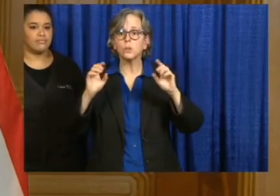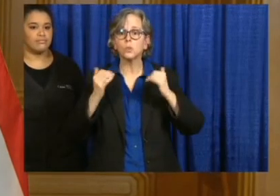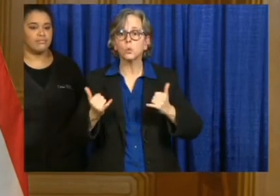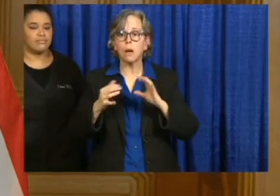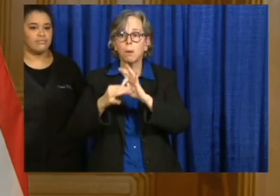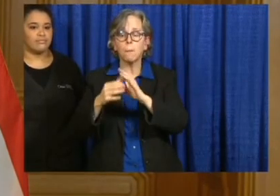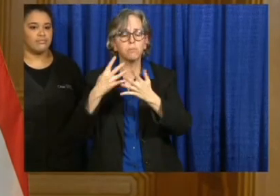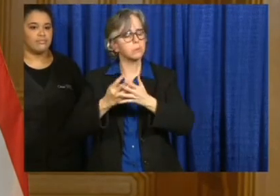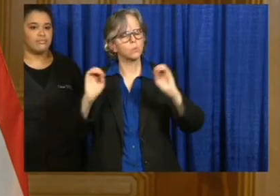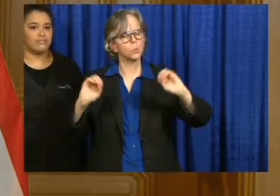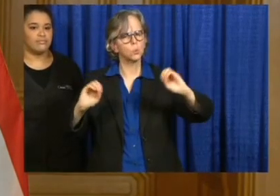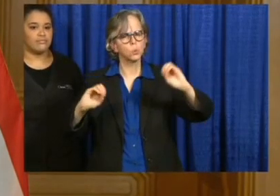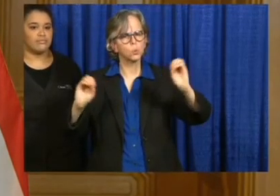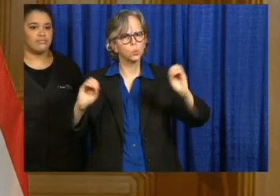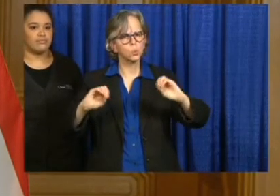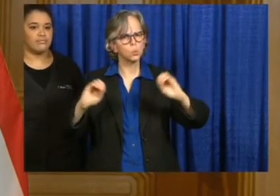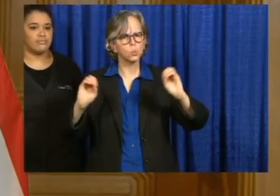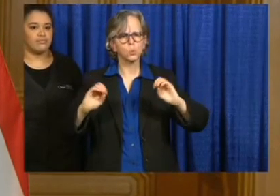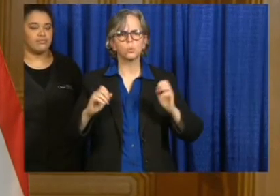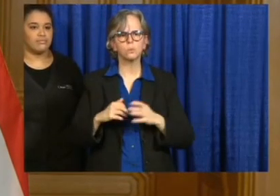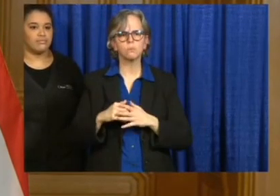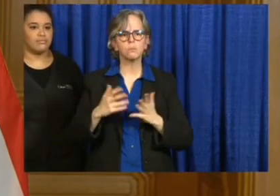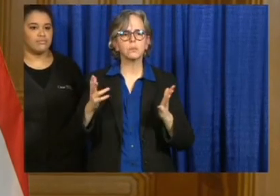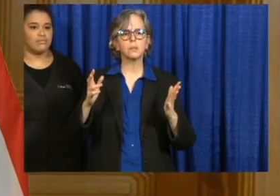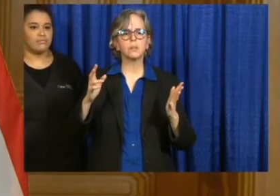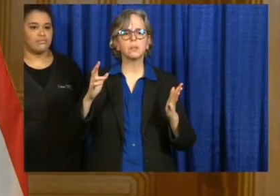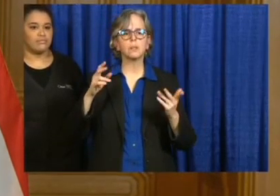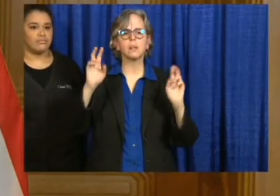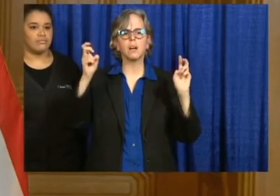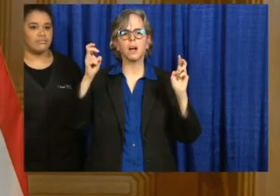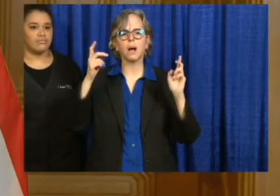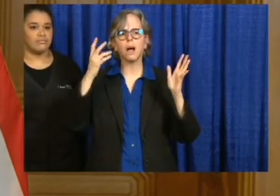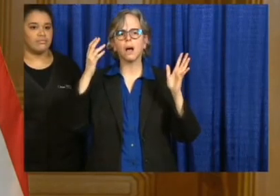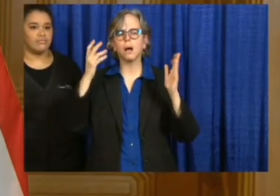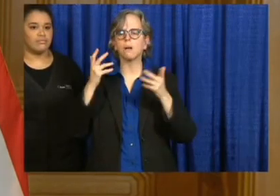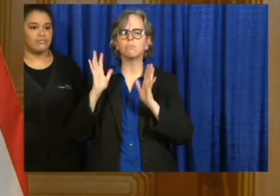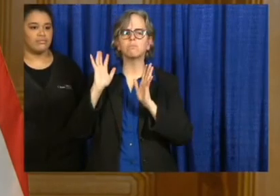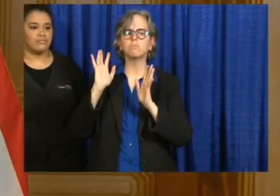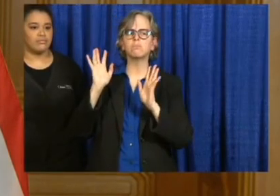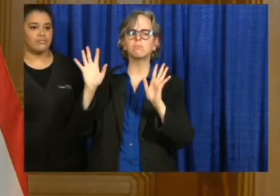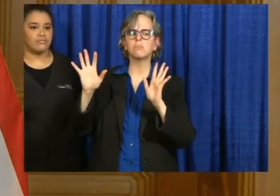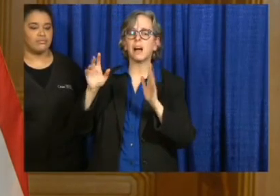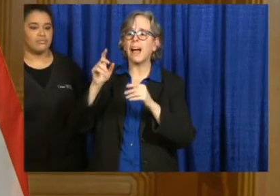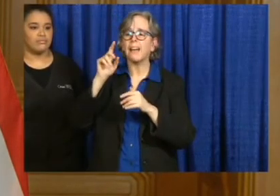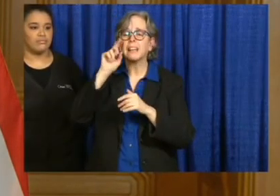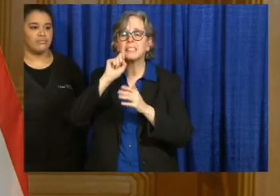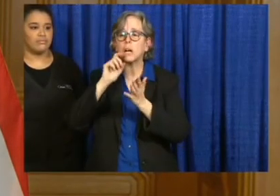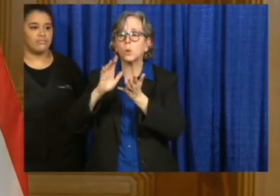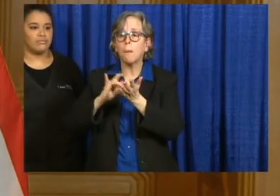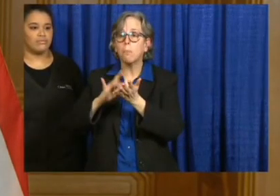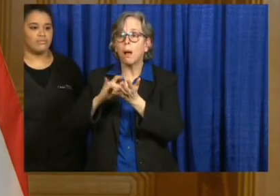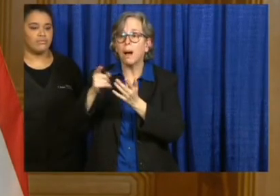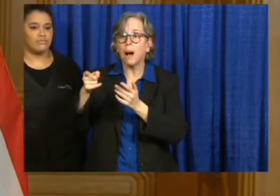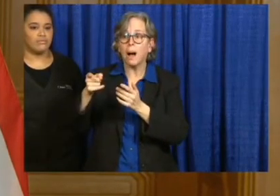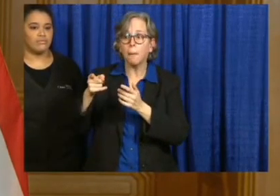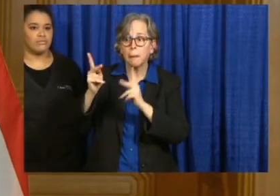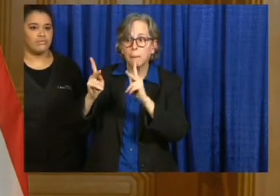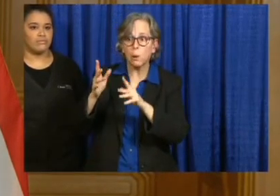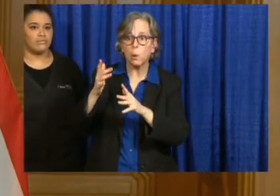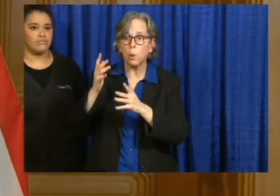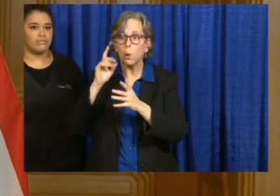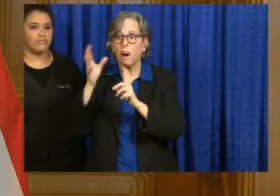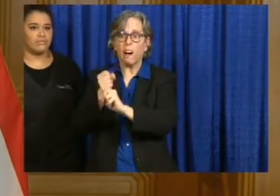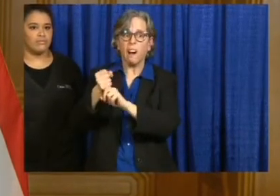turn loose sex offenders, sexual predators. There's things that we are not